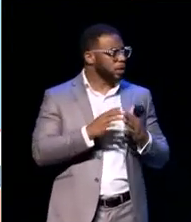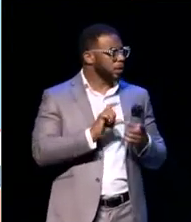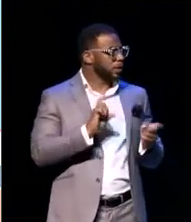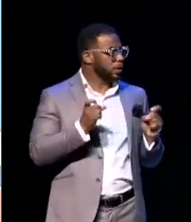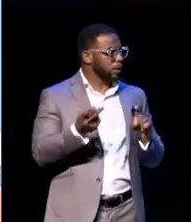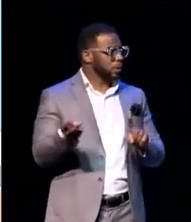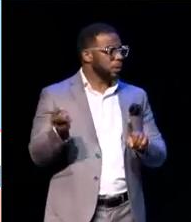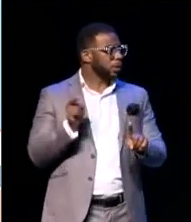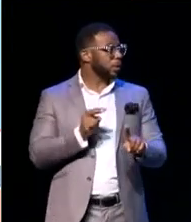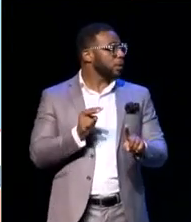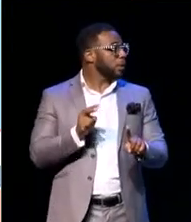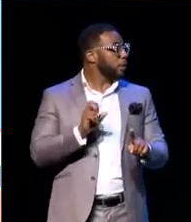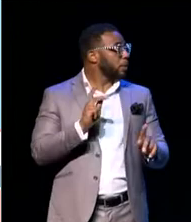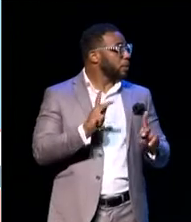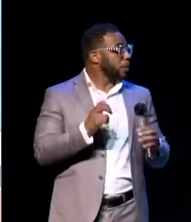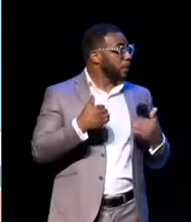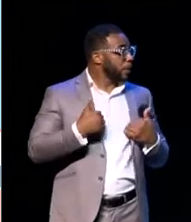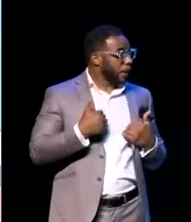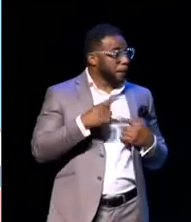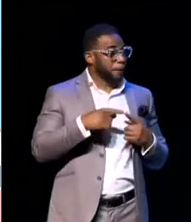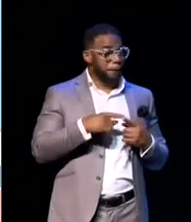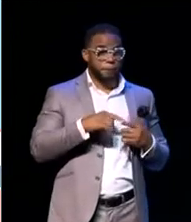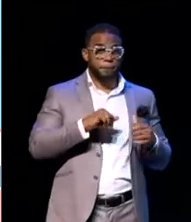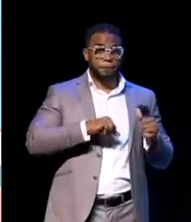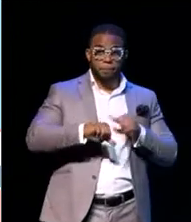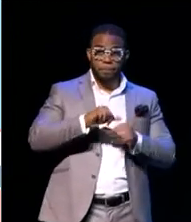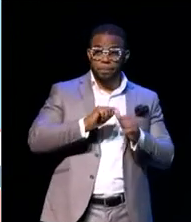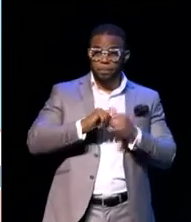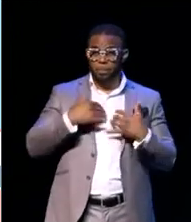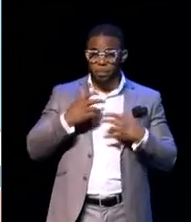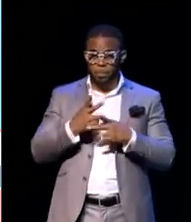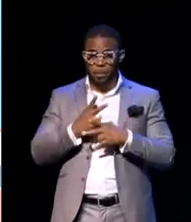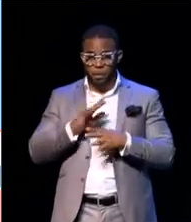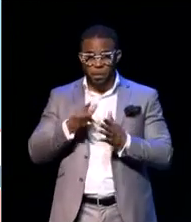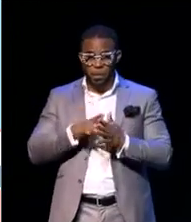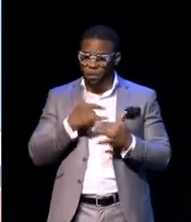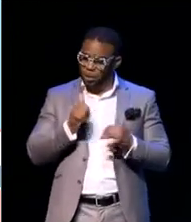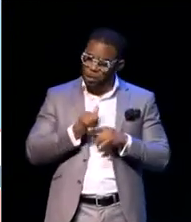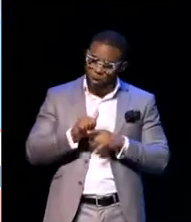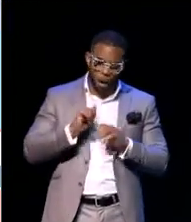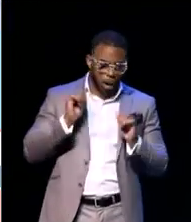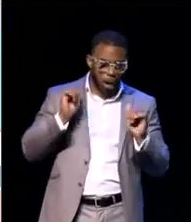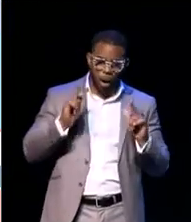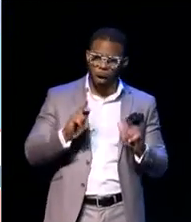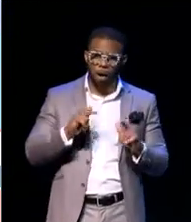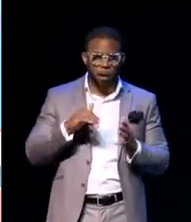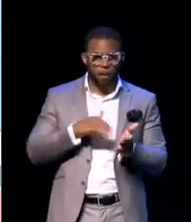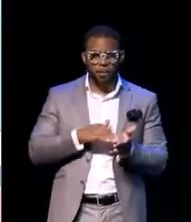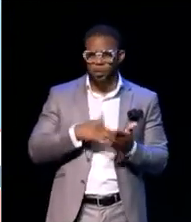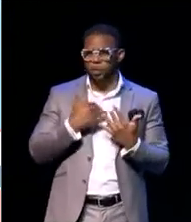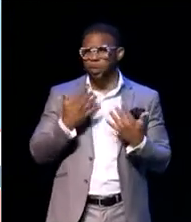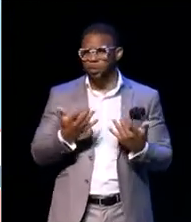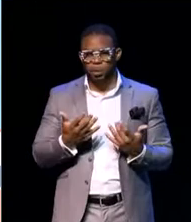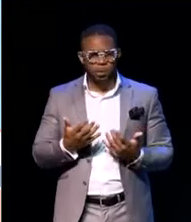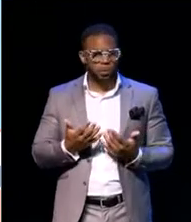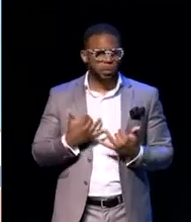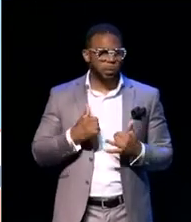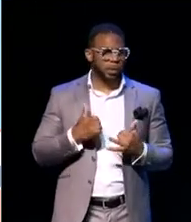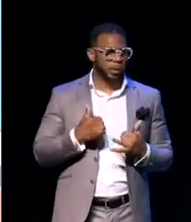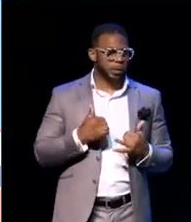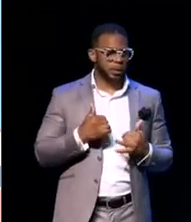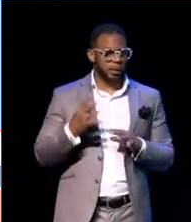change perceptions that people have about interacting with the healthcare center. We can train all of the physicians we want to. We